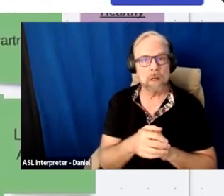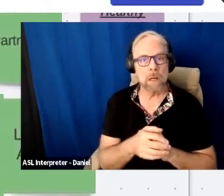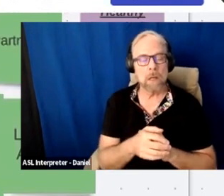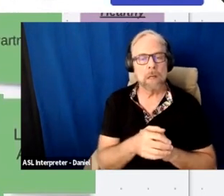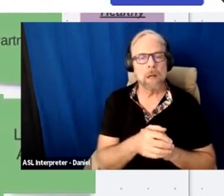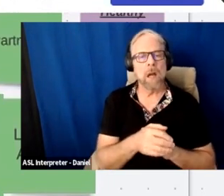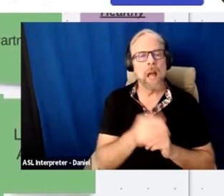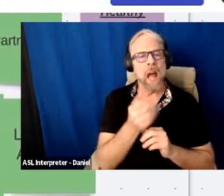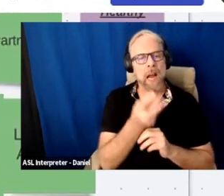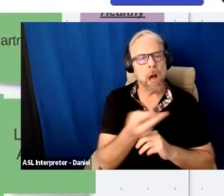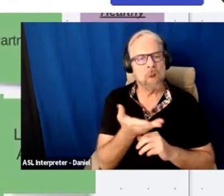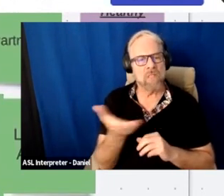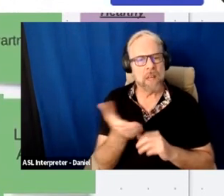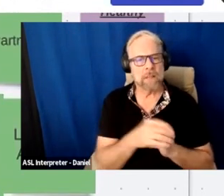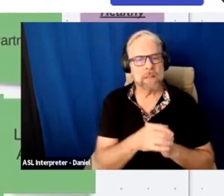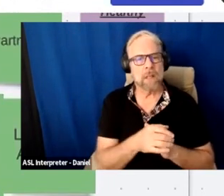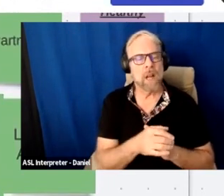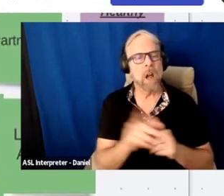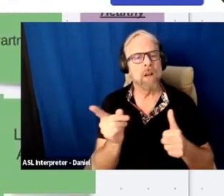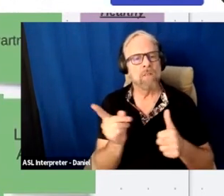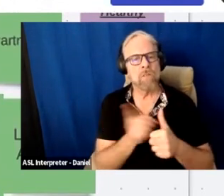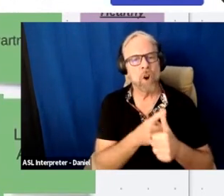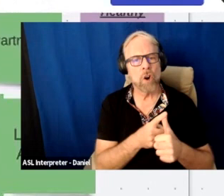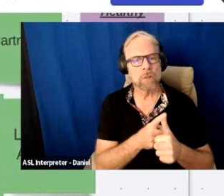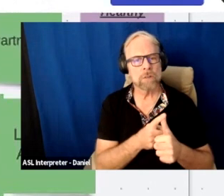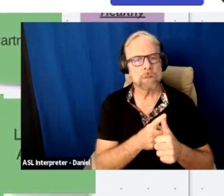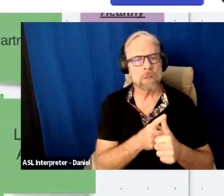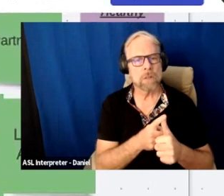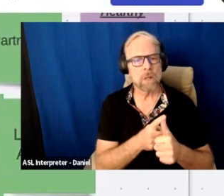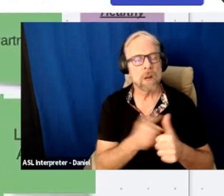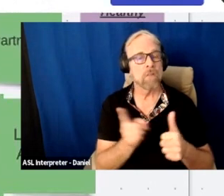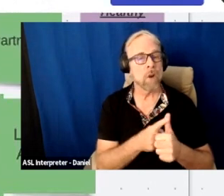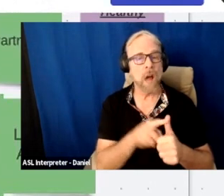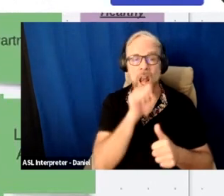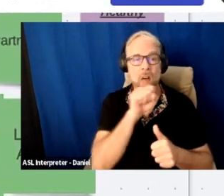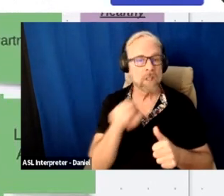Just a couple things. The first of